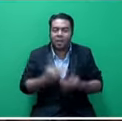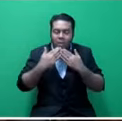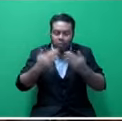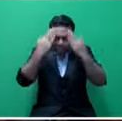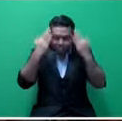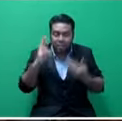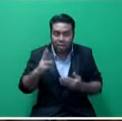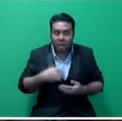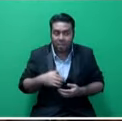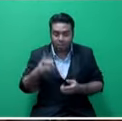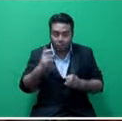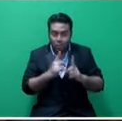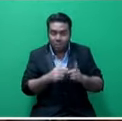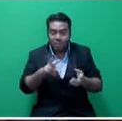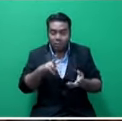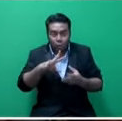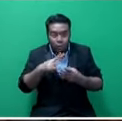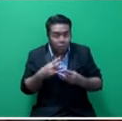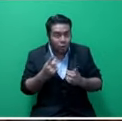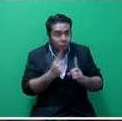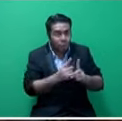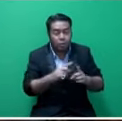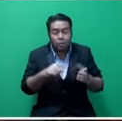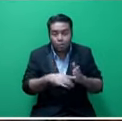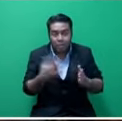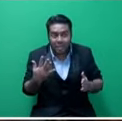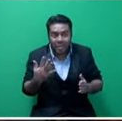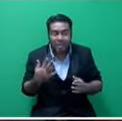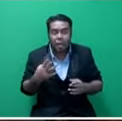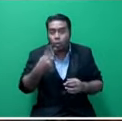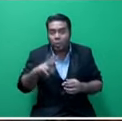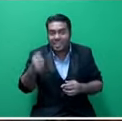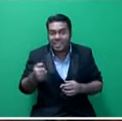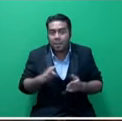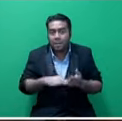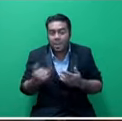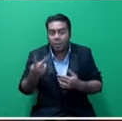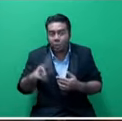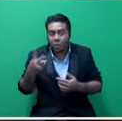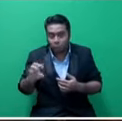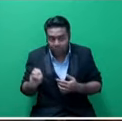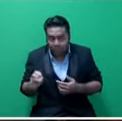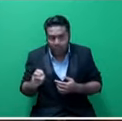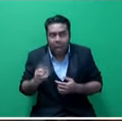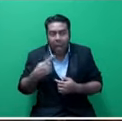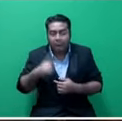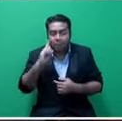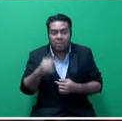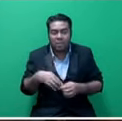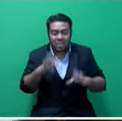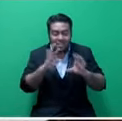Speaker, sir. Mr. Speaker, sir, pursuant to the resolution of Parliament on Tuesday, 26 May 2020, I move that the Cybercrime